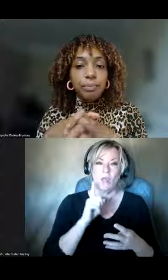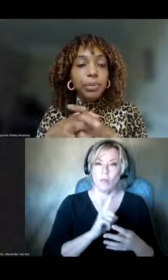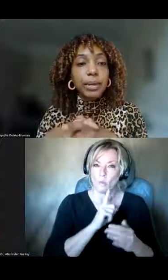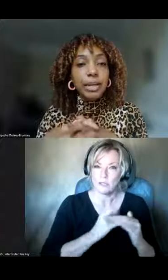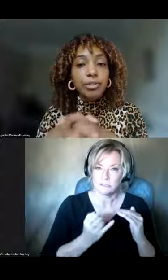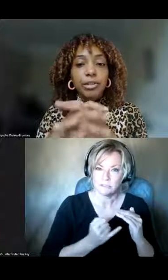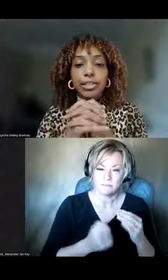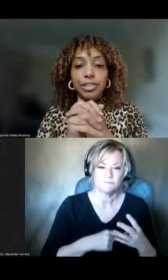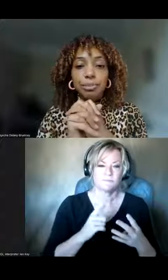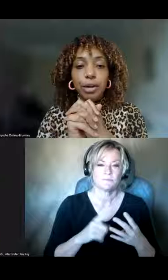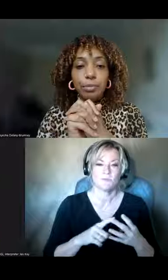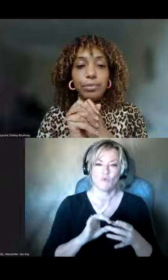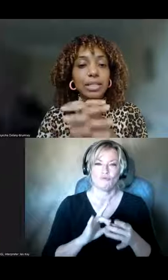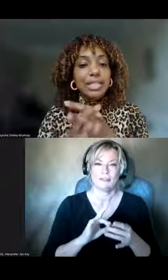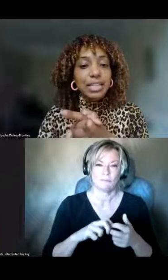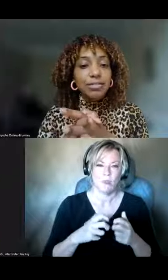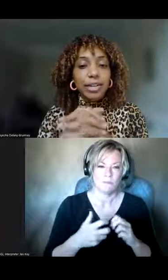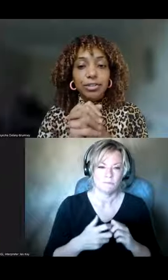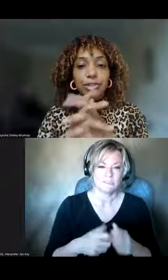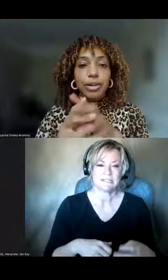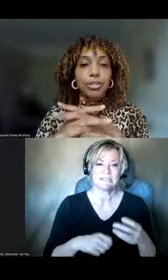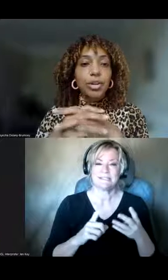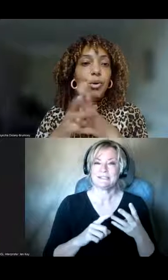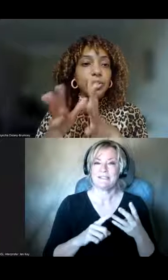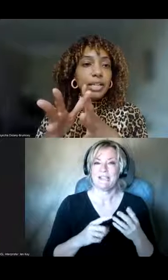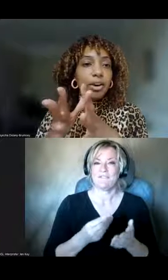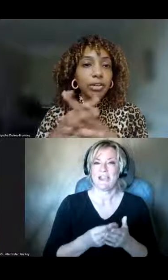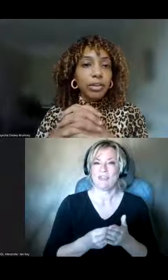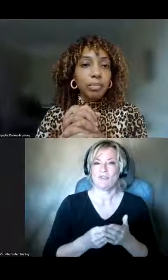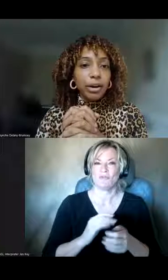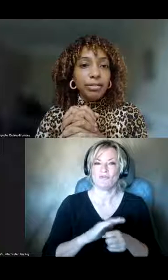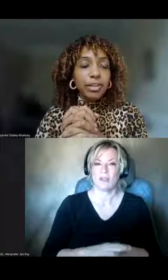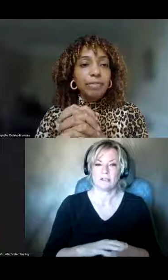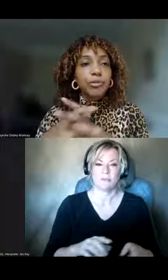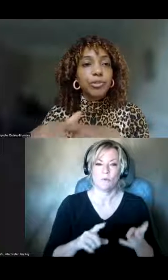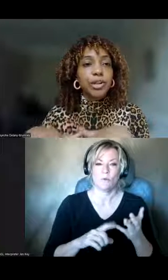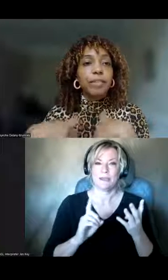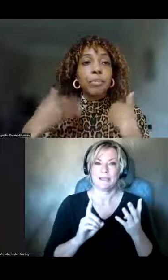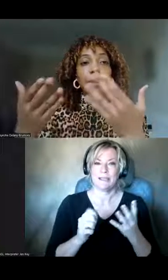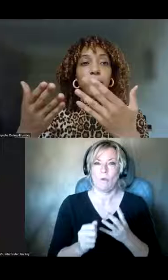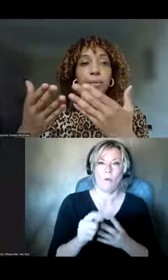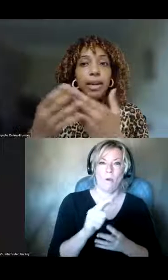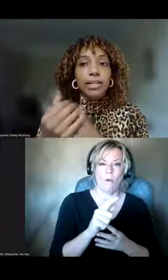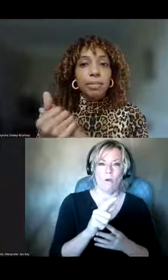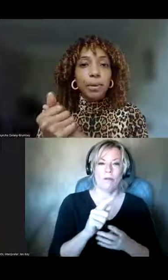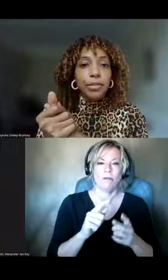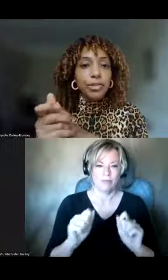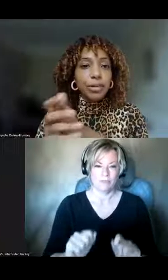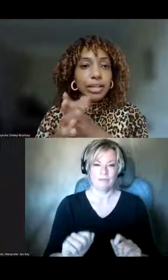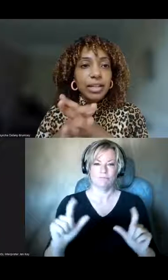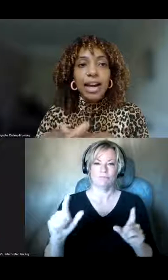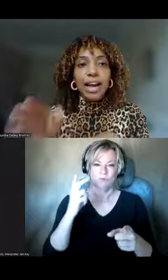isolation, B, relationship problems, C, financial stress, or D, all of the above? And you should have a pop-up that has come up